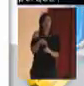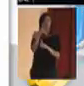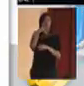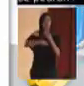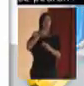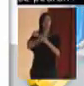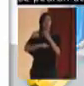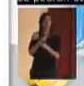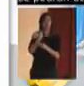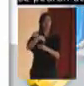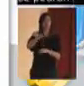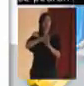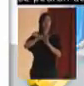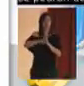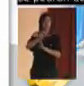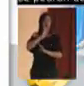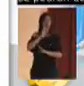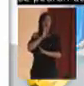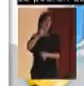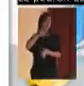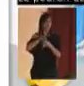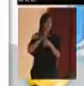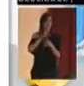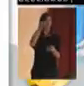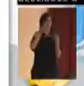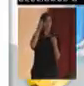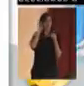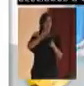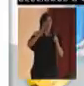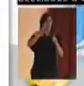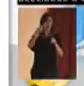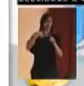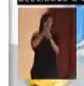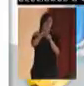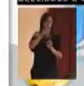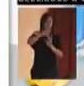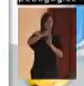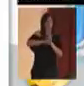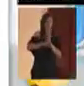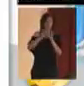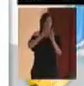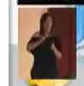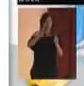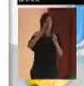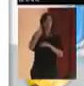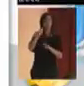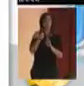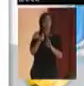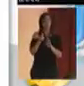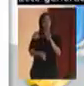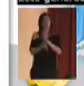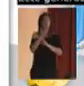this assessment, we can use the resources that are linked to these pedagogical activities. So